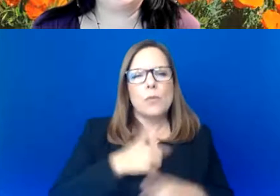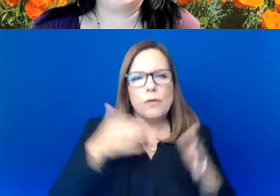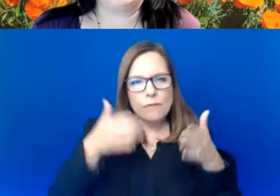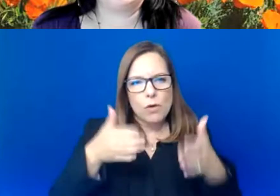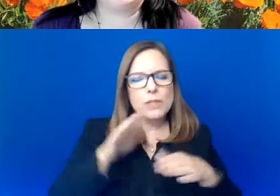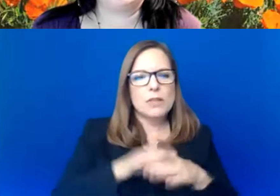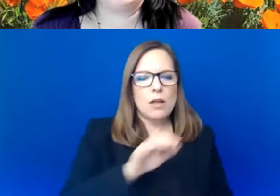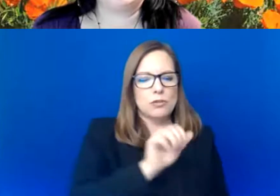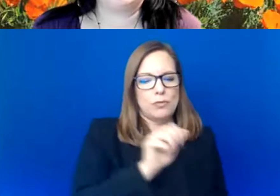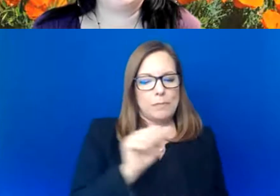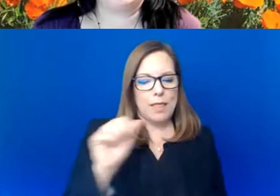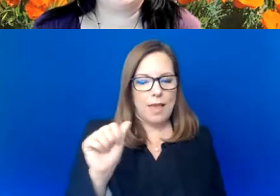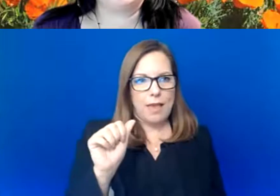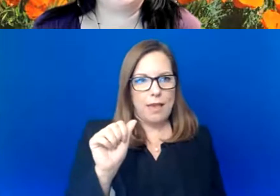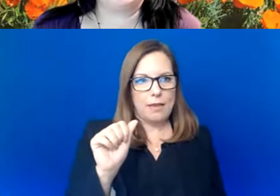AAA,